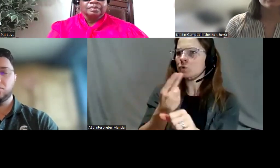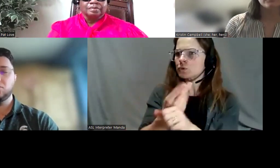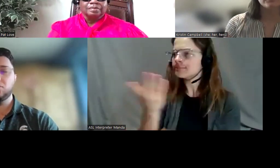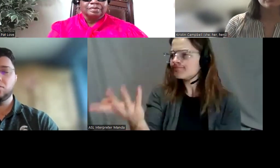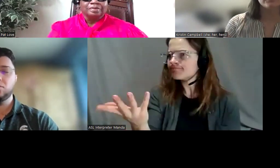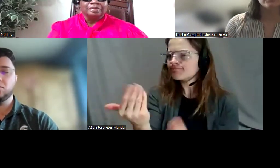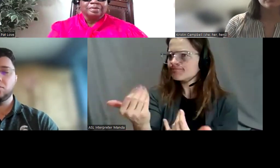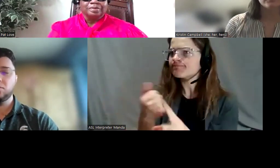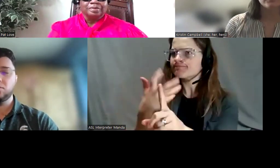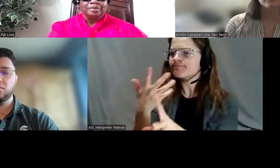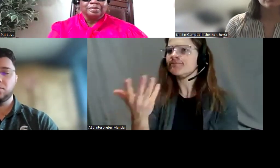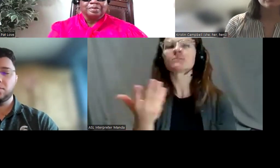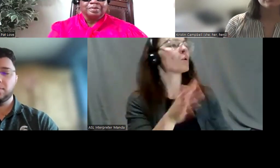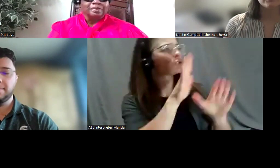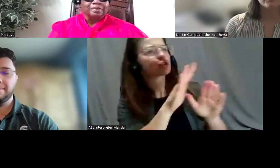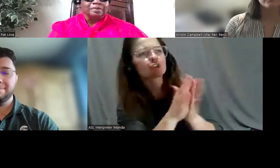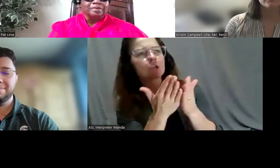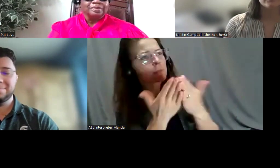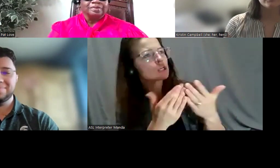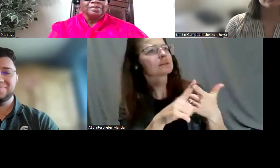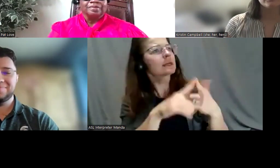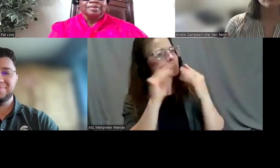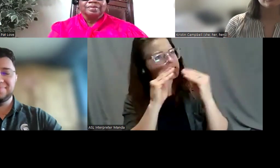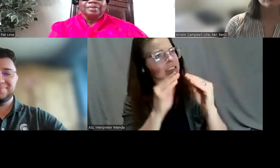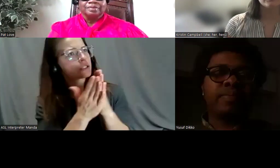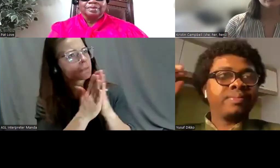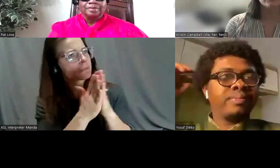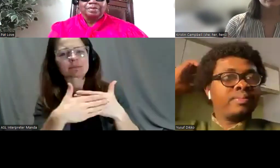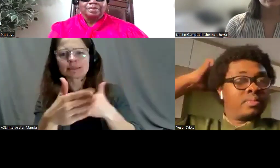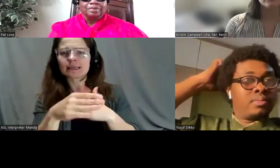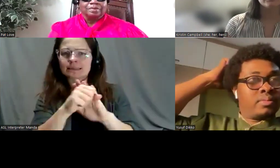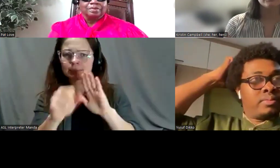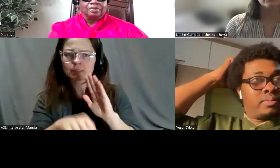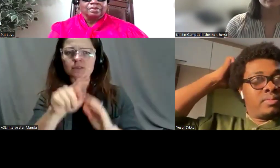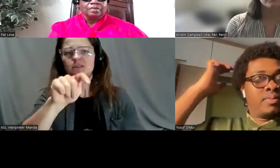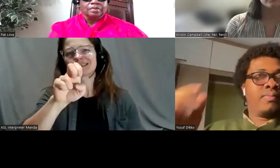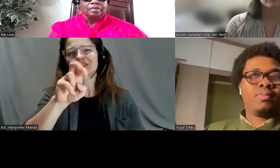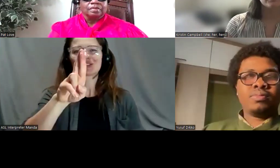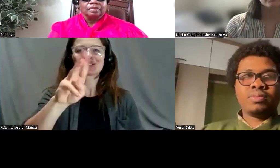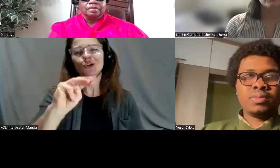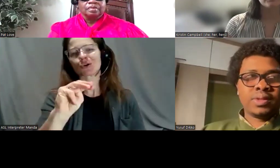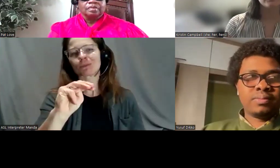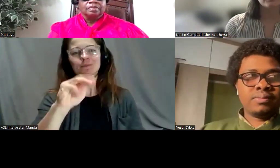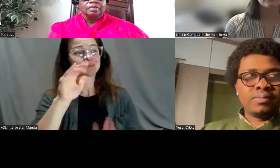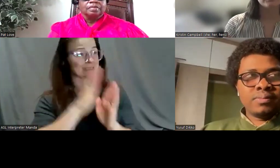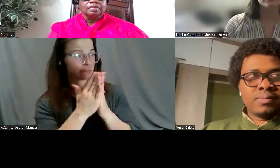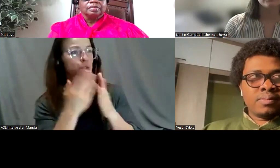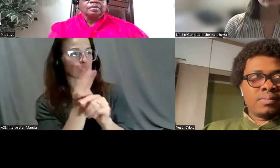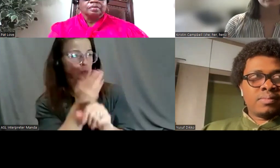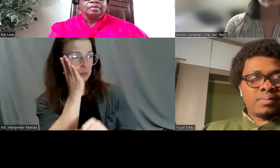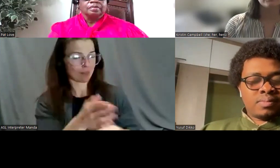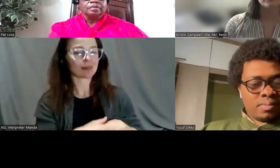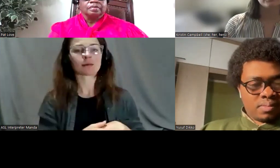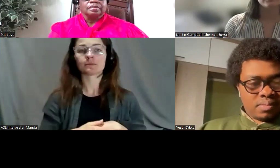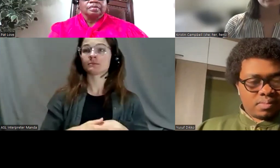book. Yeah, I'm gonna be teaching the class next term, and this is the book we're going to use."